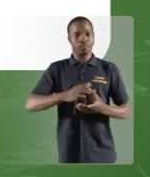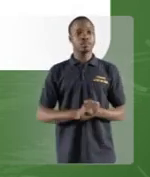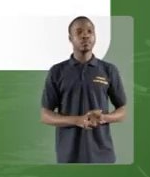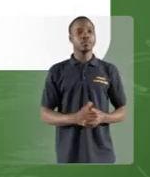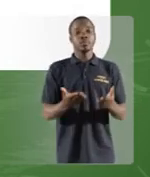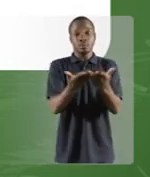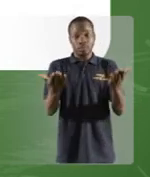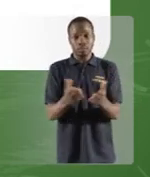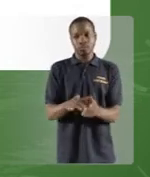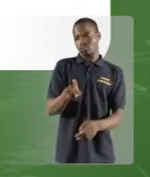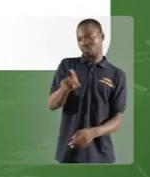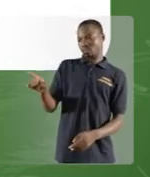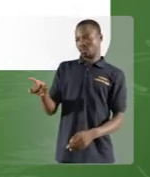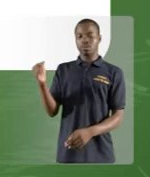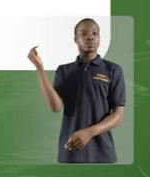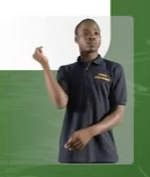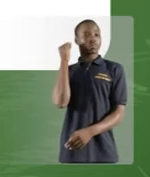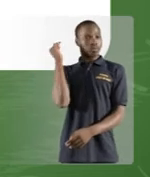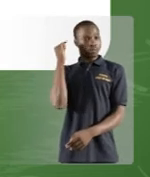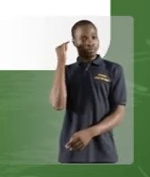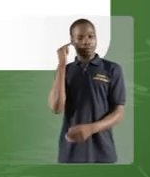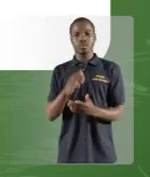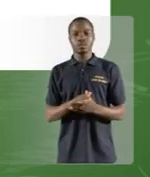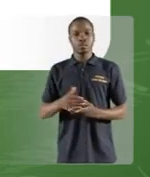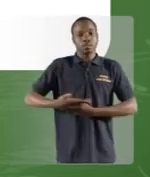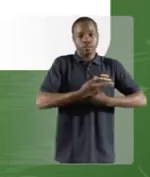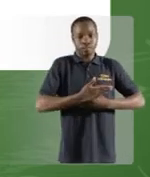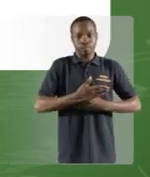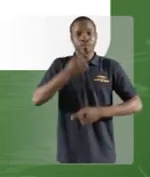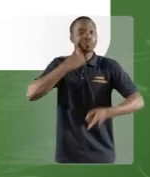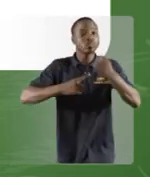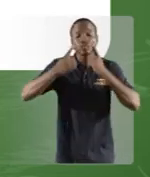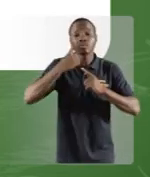to hear, but the simple past is heard. So they